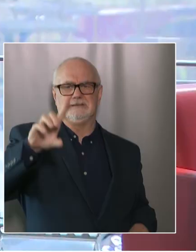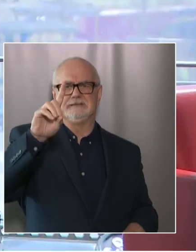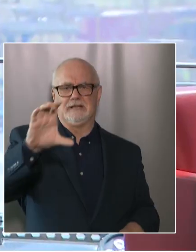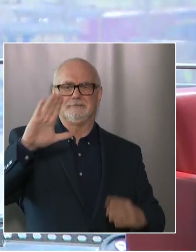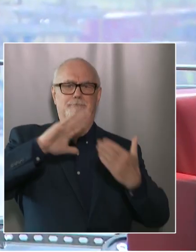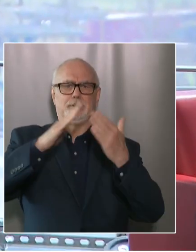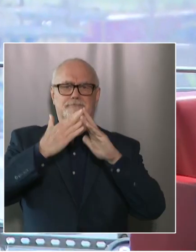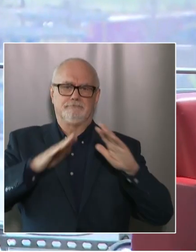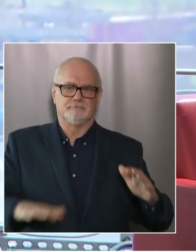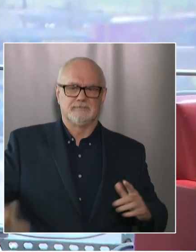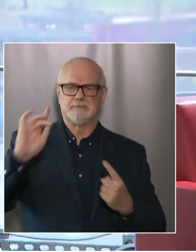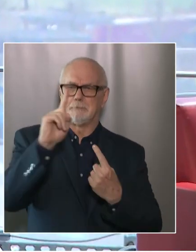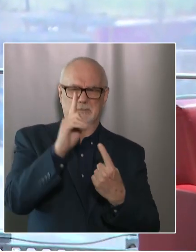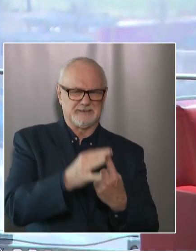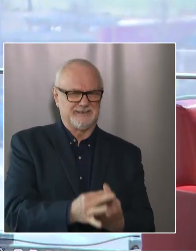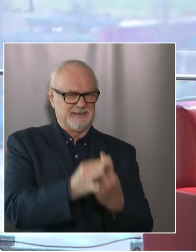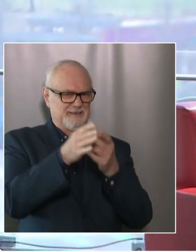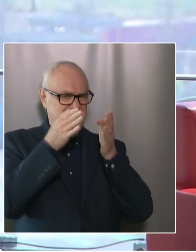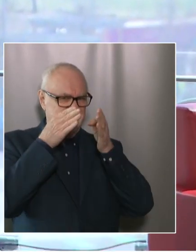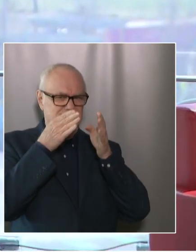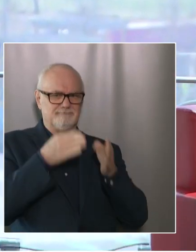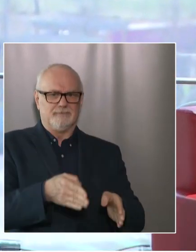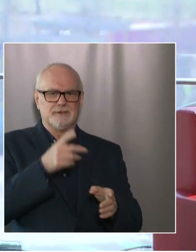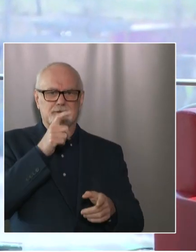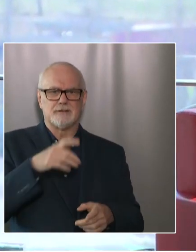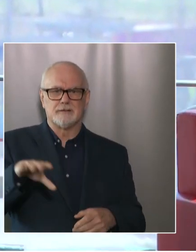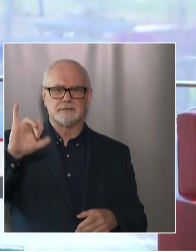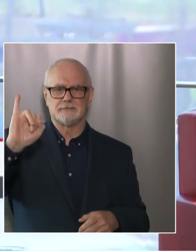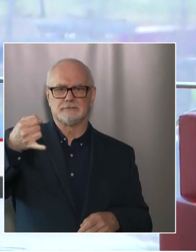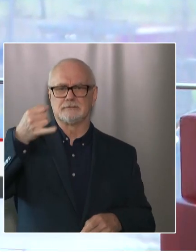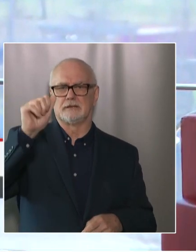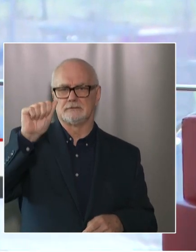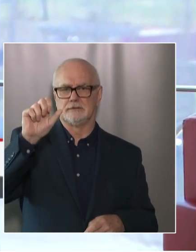business operations for the Nationals.